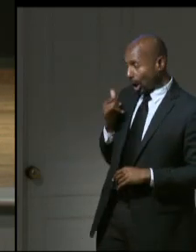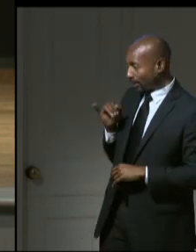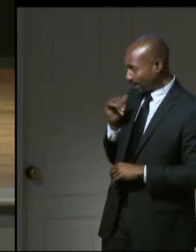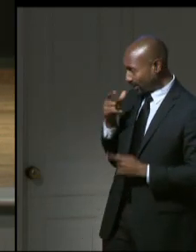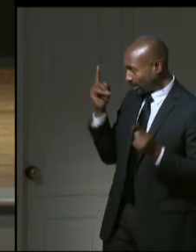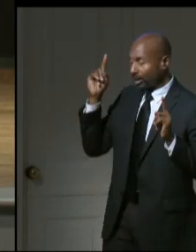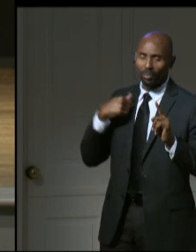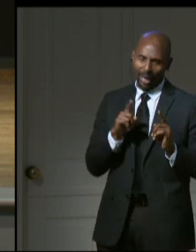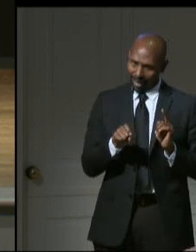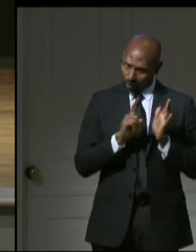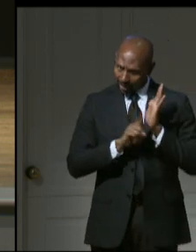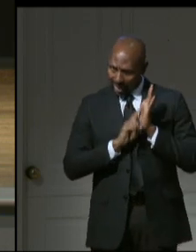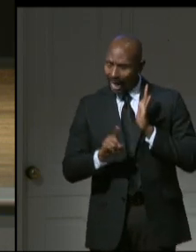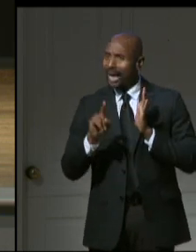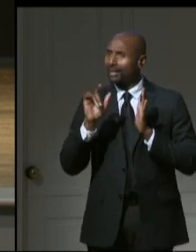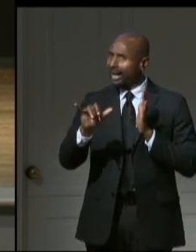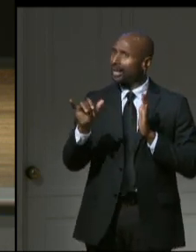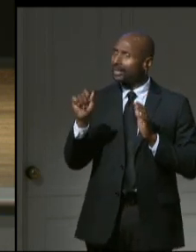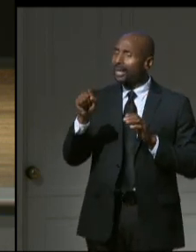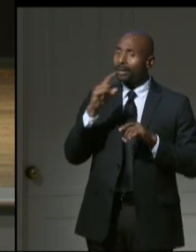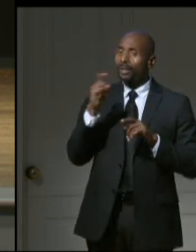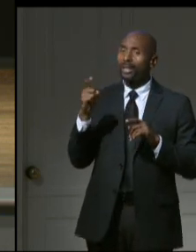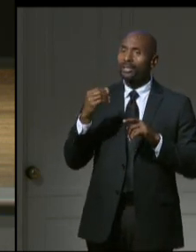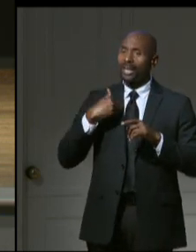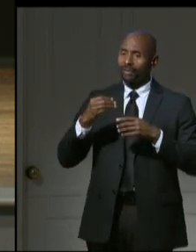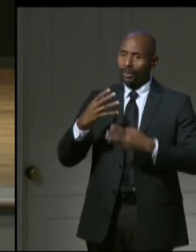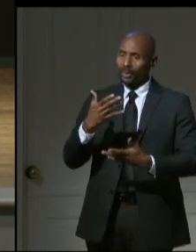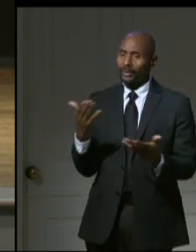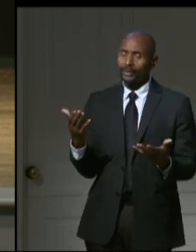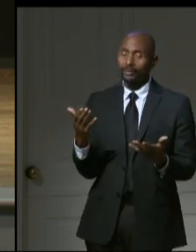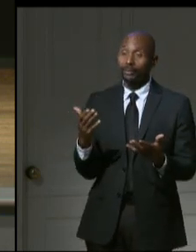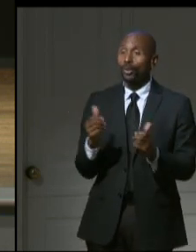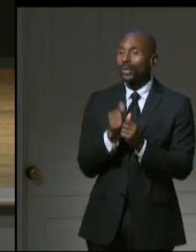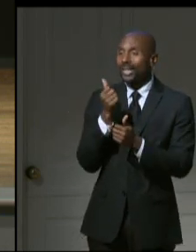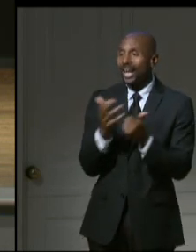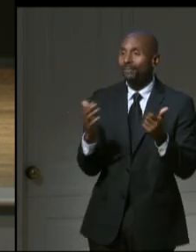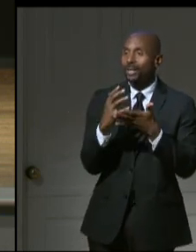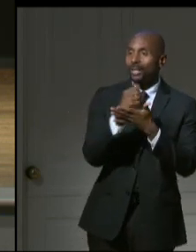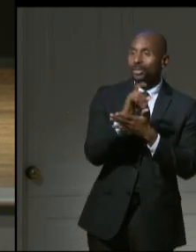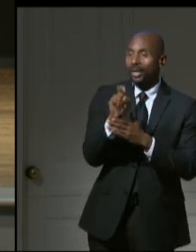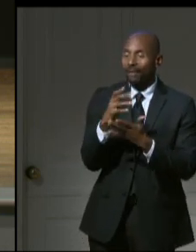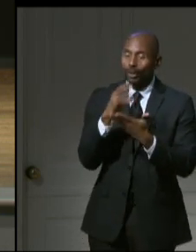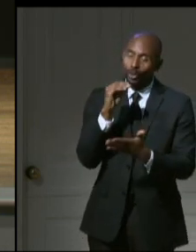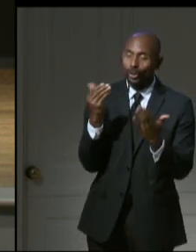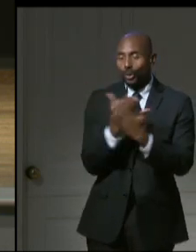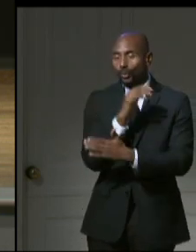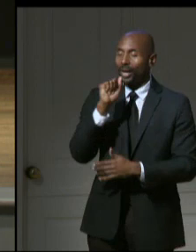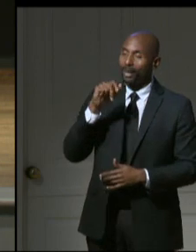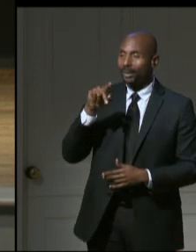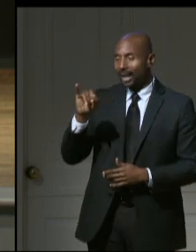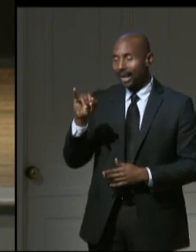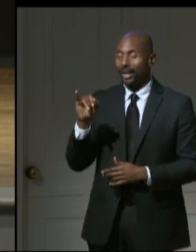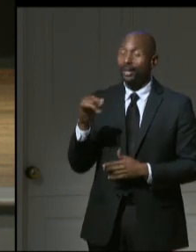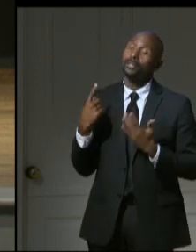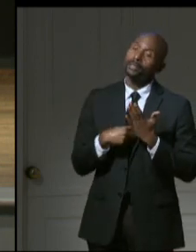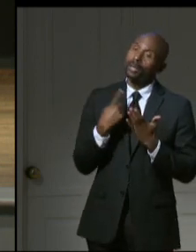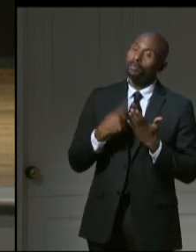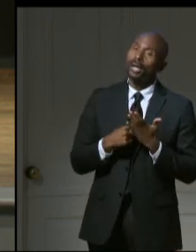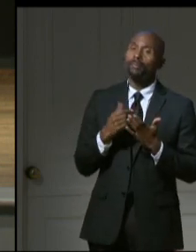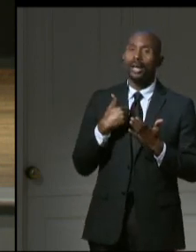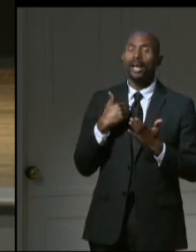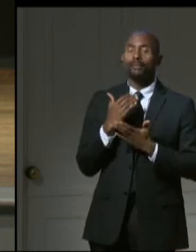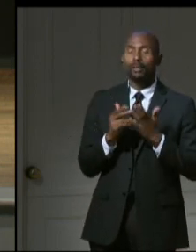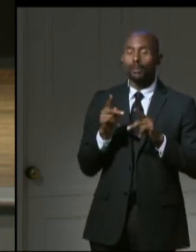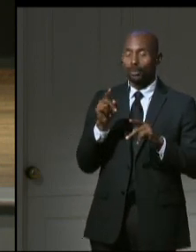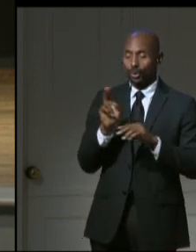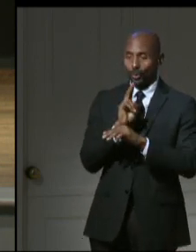Well, I have to check it out, because of course there's always the thing, like with every different collection you have to learn a new API. So, well, sometimes there are people using